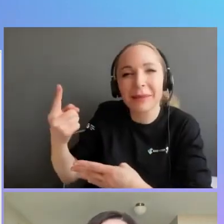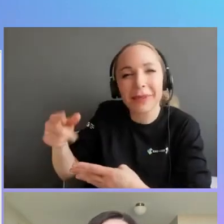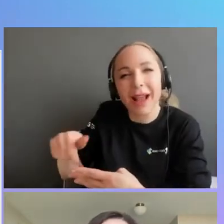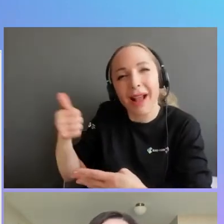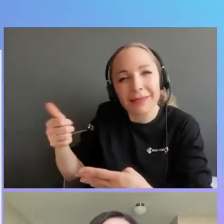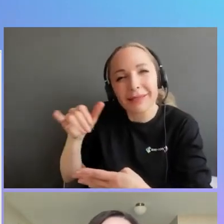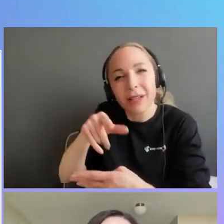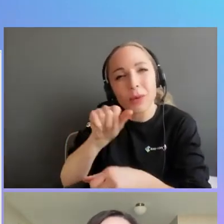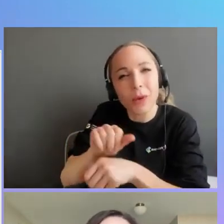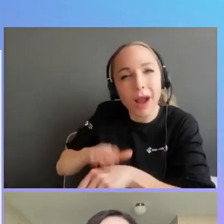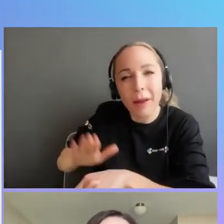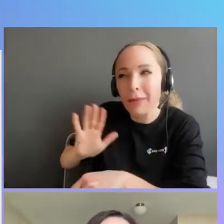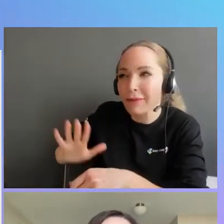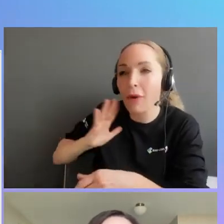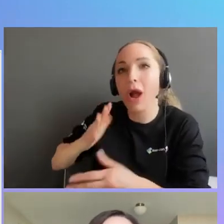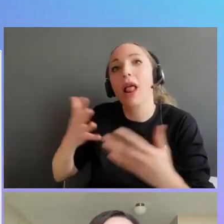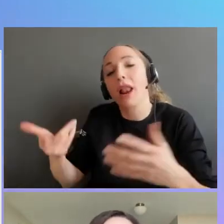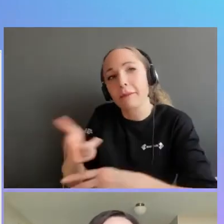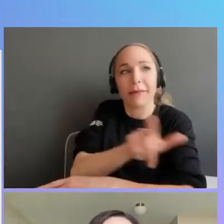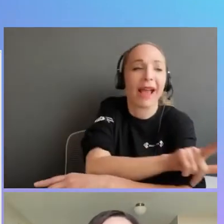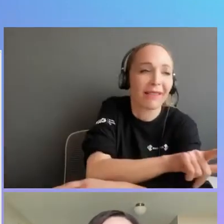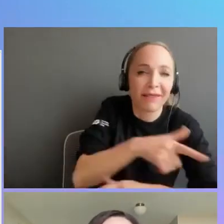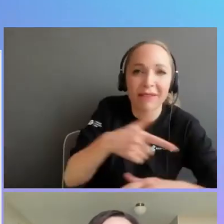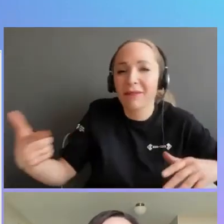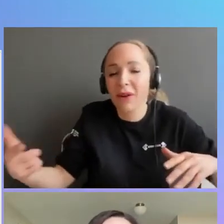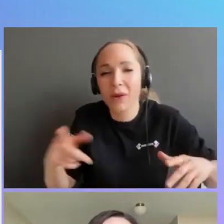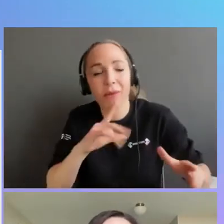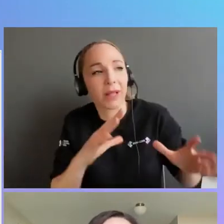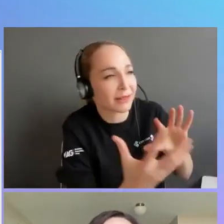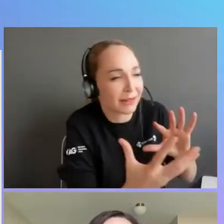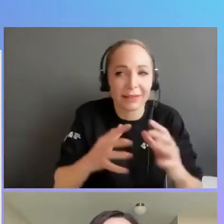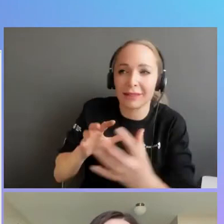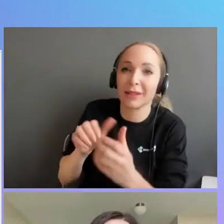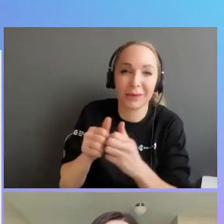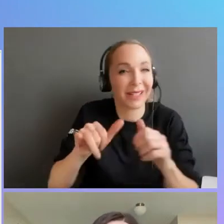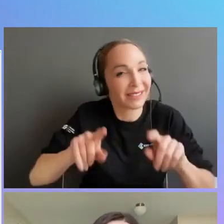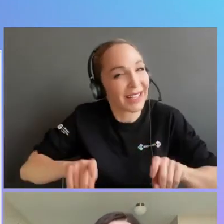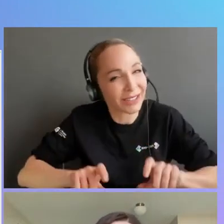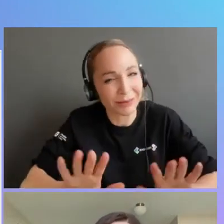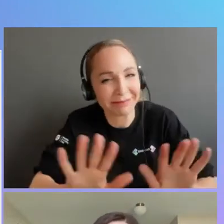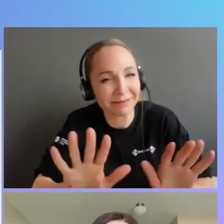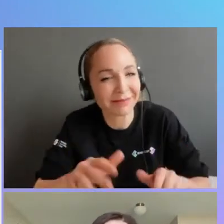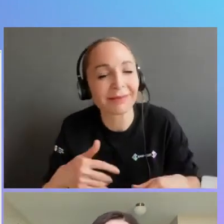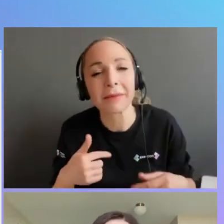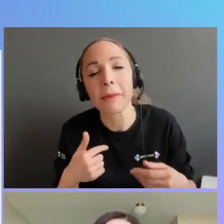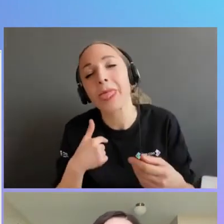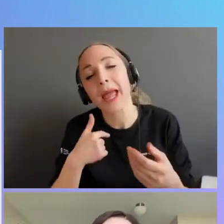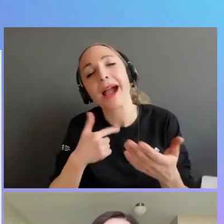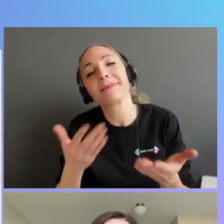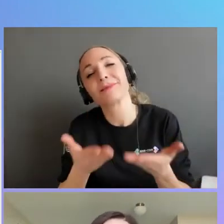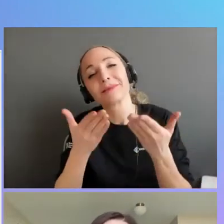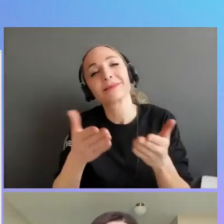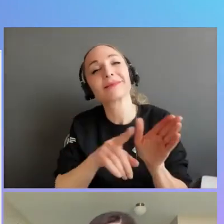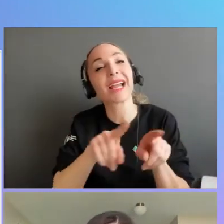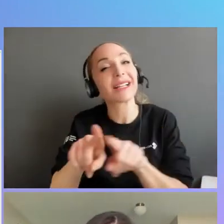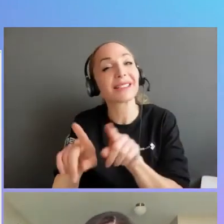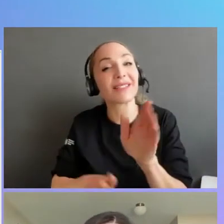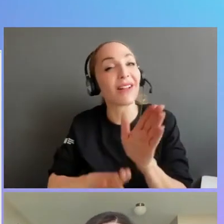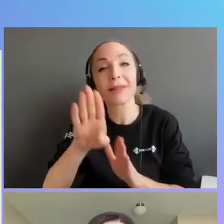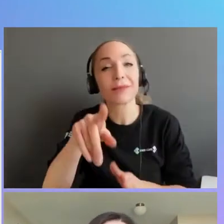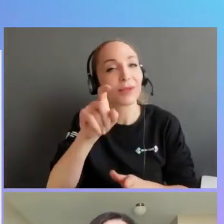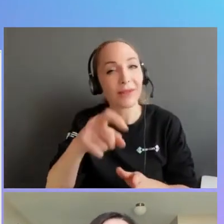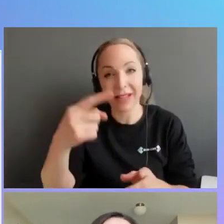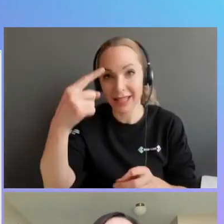well. So my plug here, my recommendation is really to think about shifting that fixing as far left as you can. So